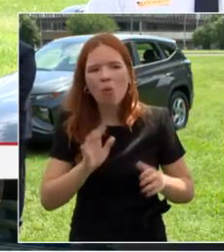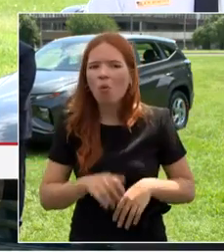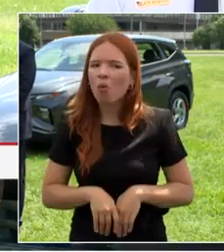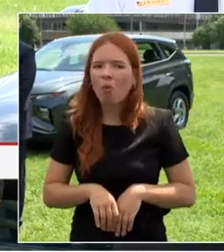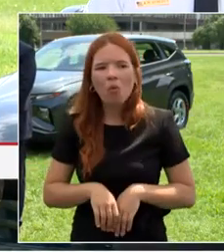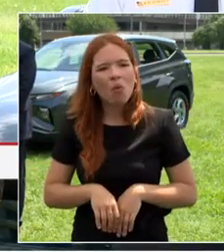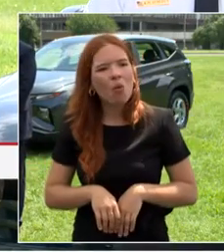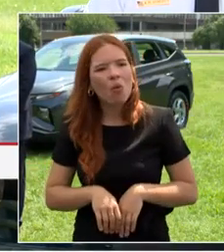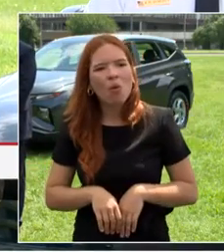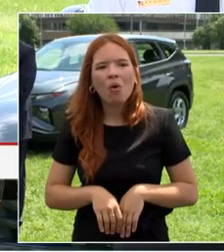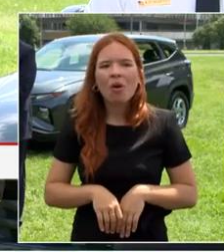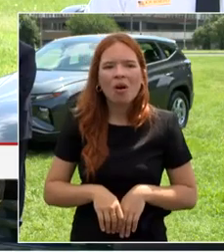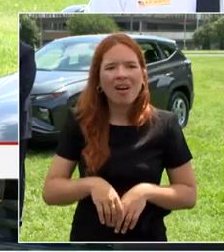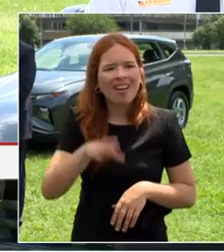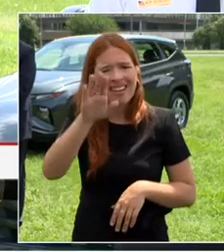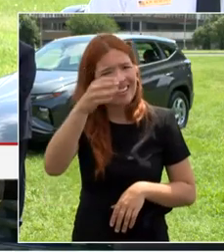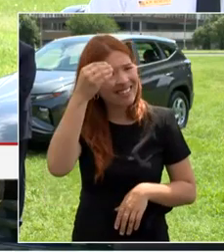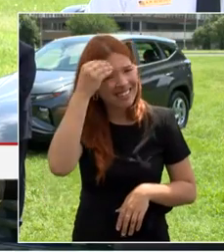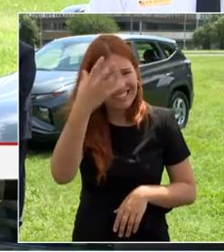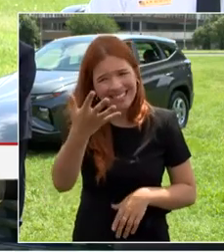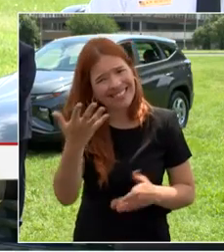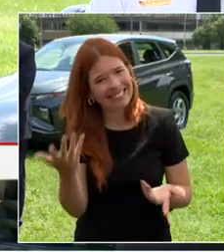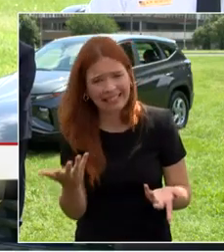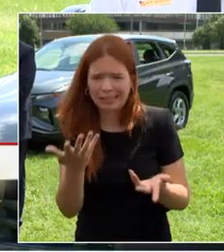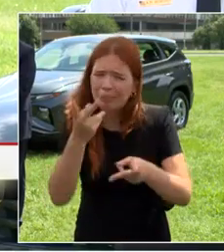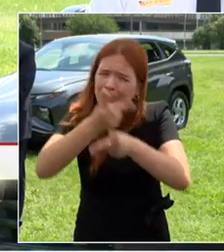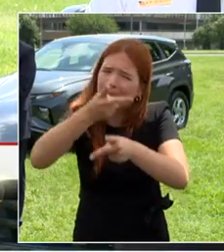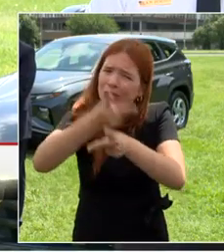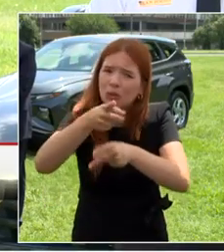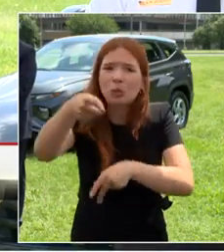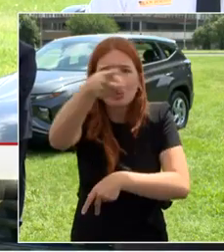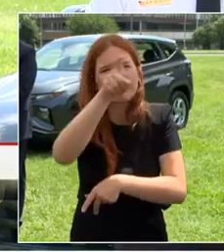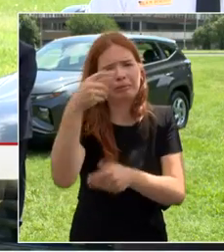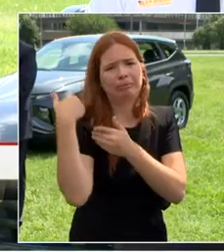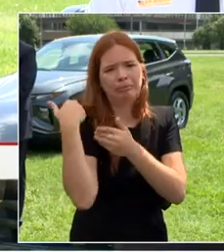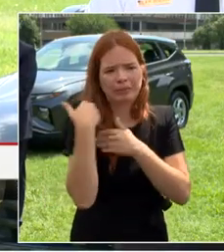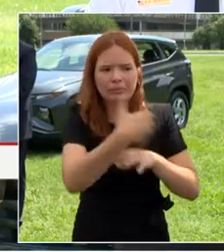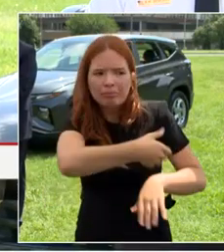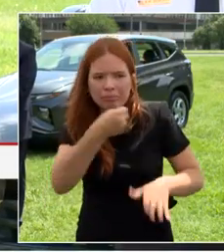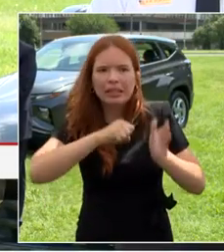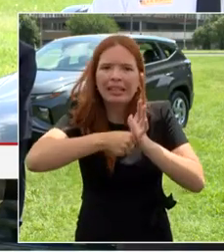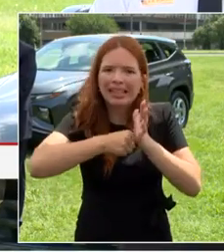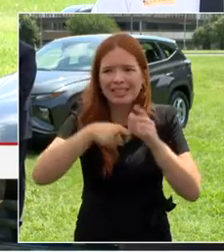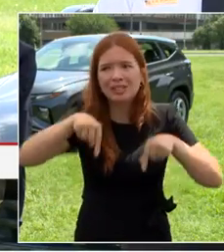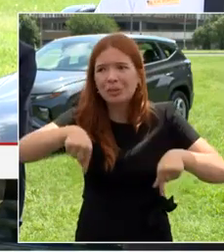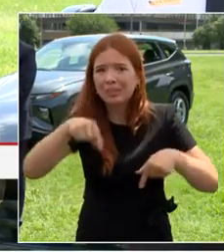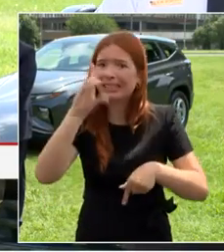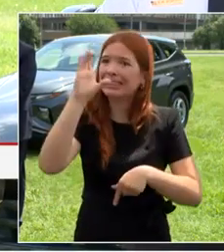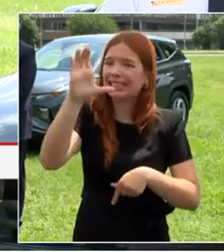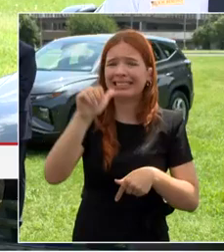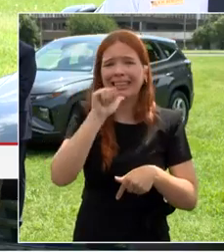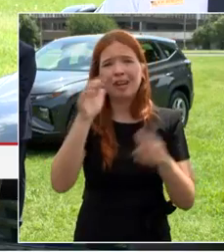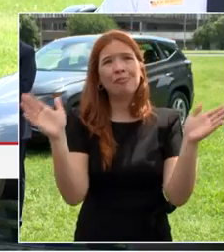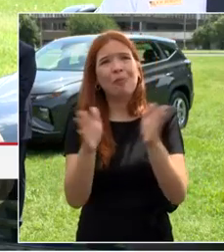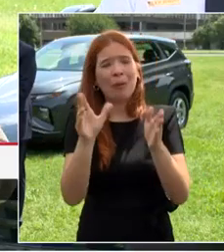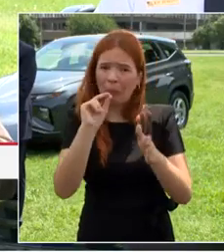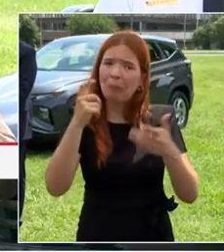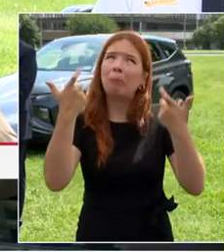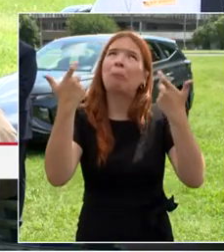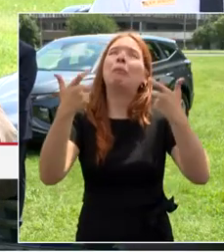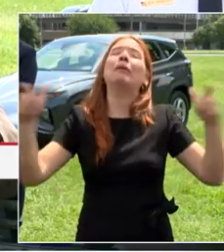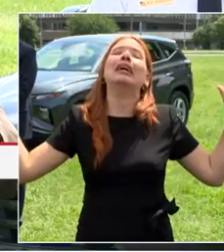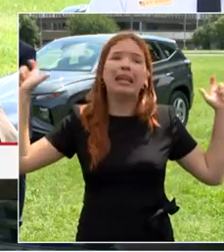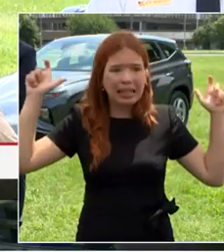we want people to do is help us protect their property as well. Like I kind of